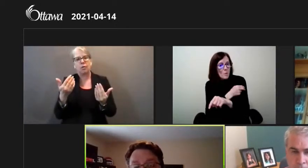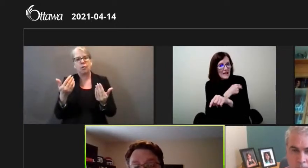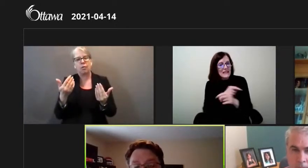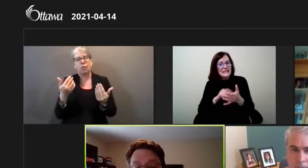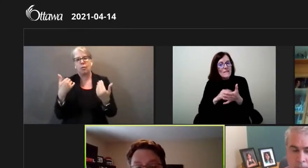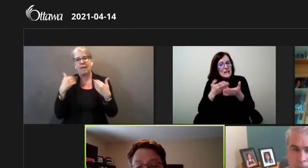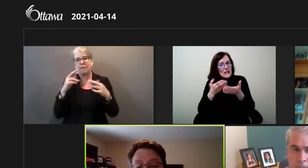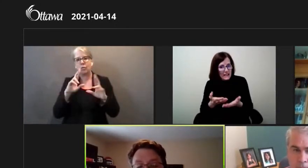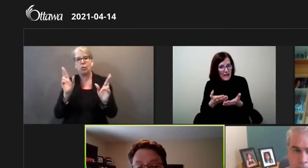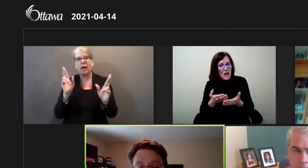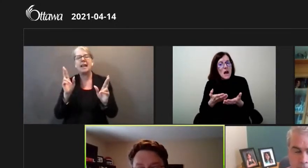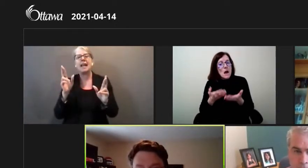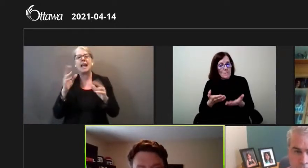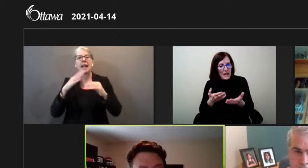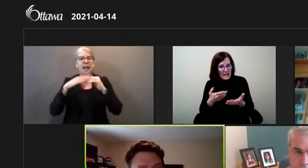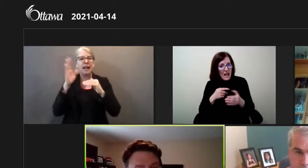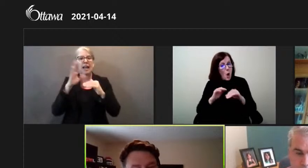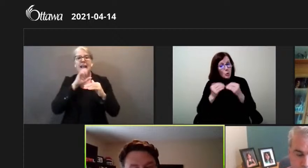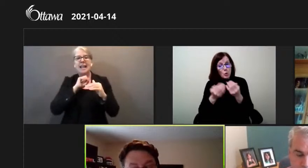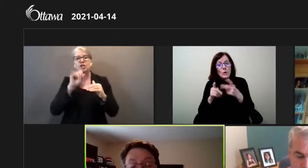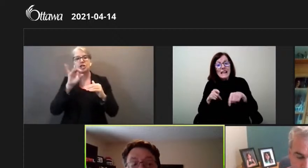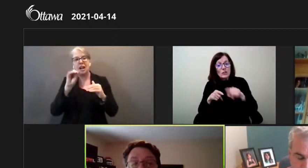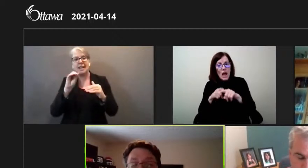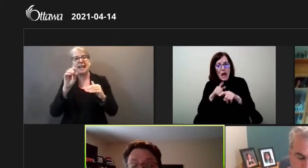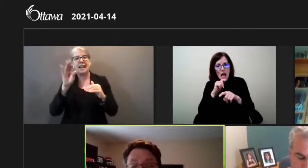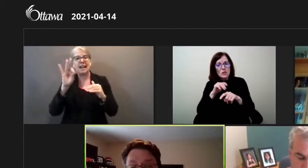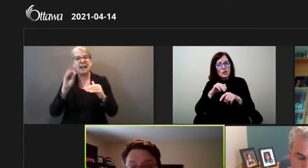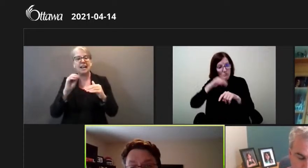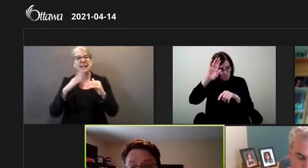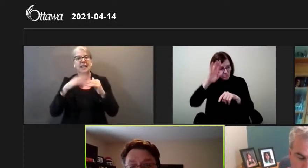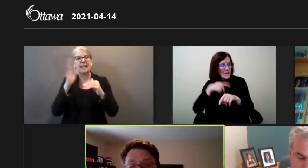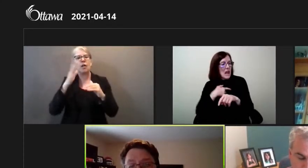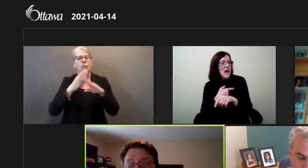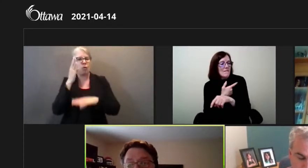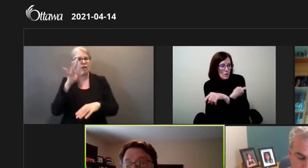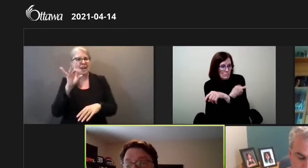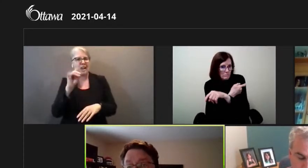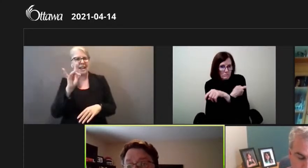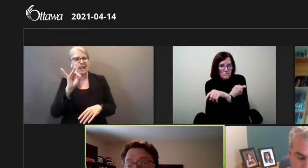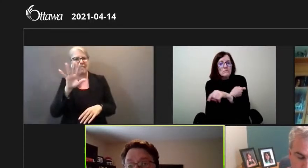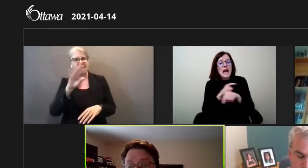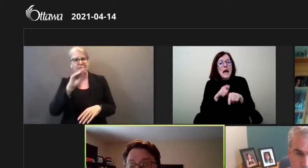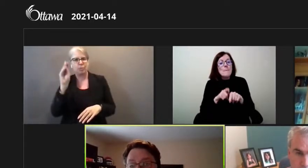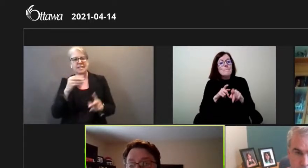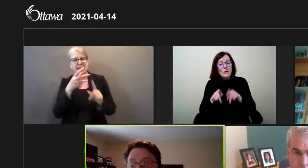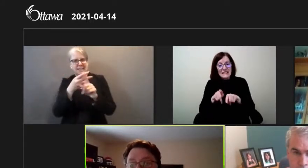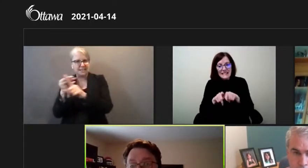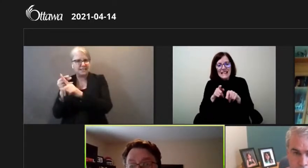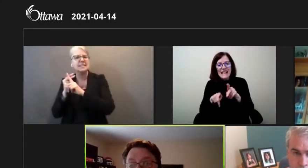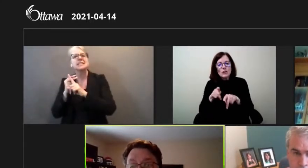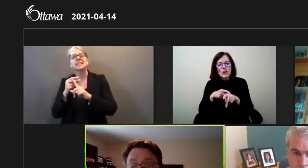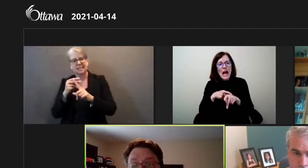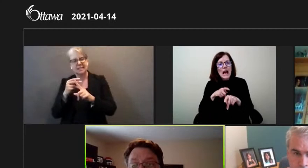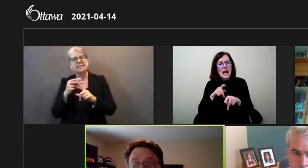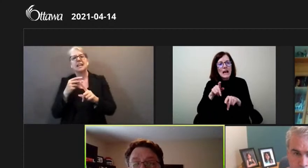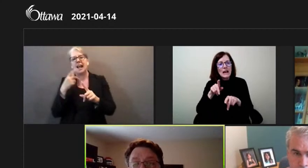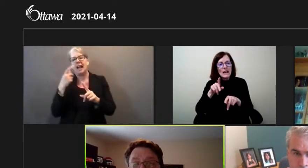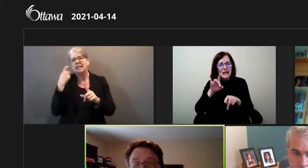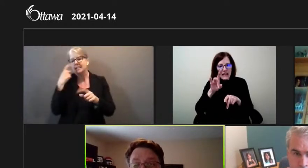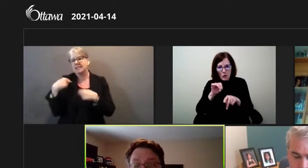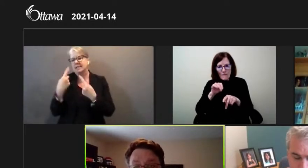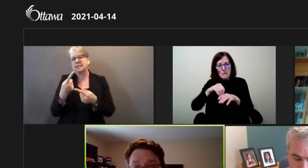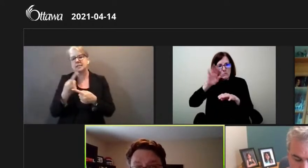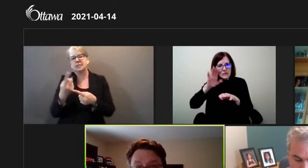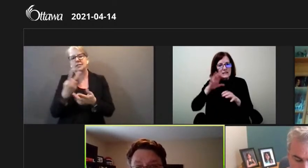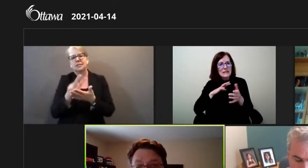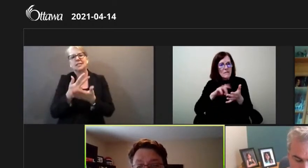the 90-year-olds and 80-year-olds of over 85%, and we've been making steady progress in recent weeks for